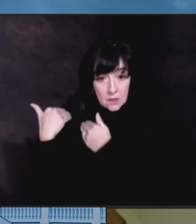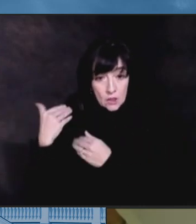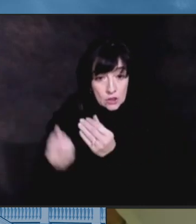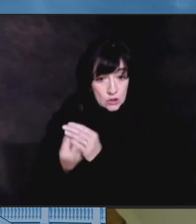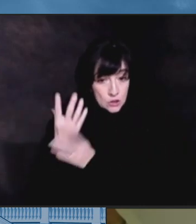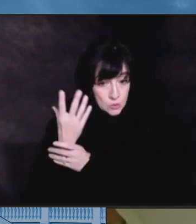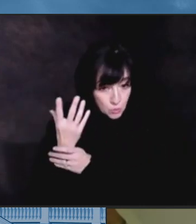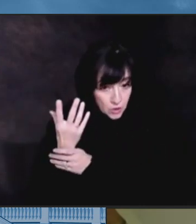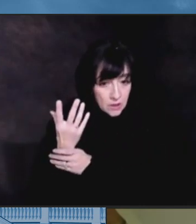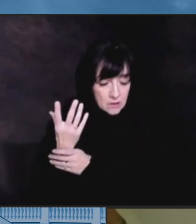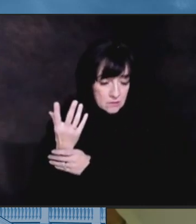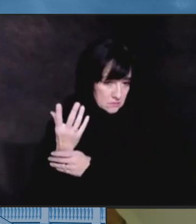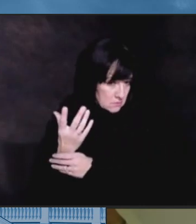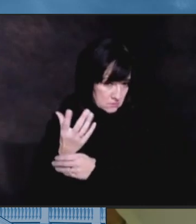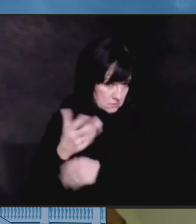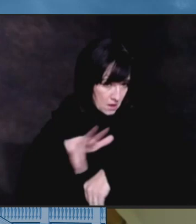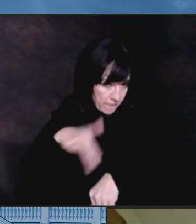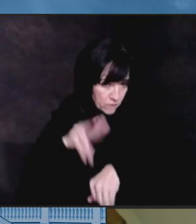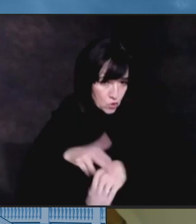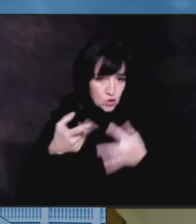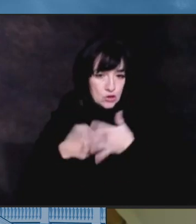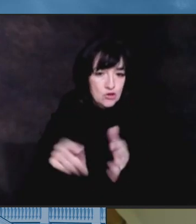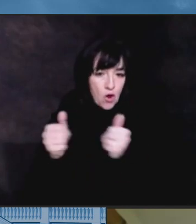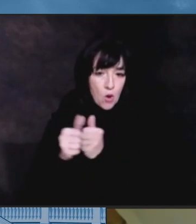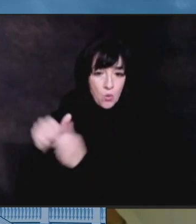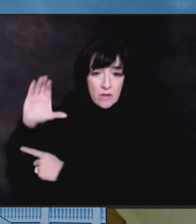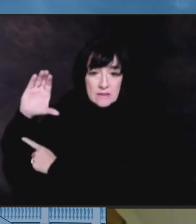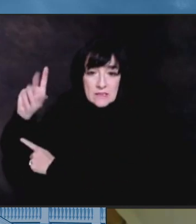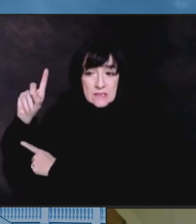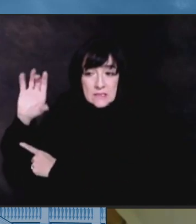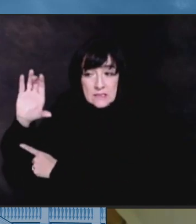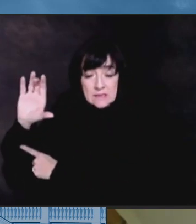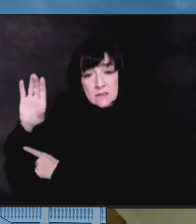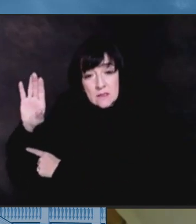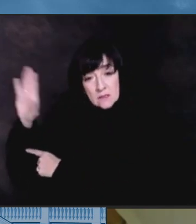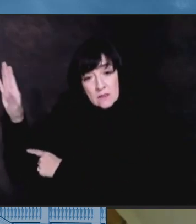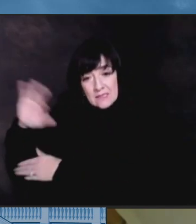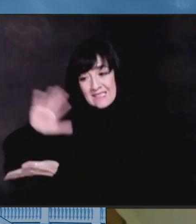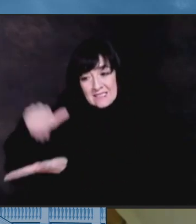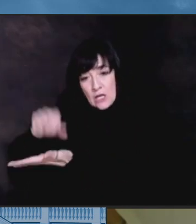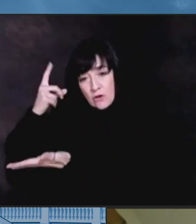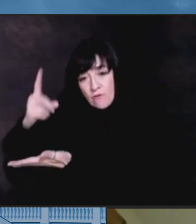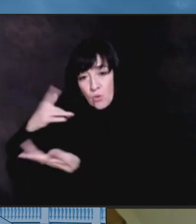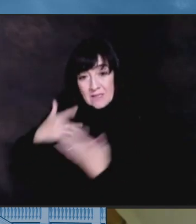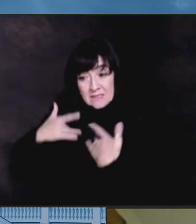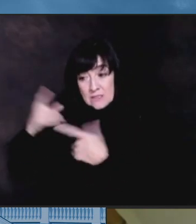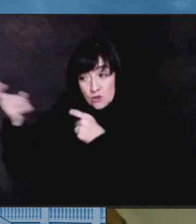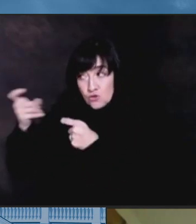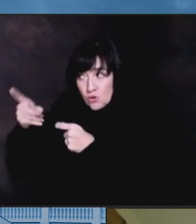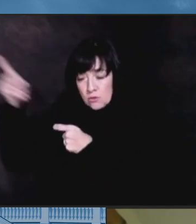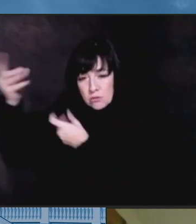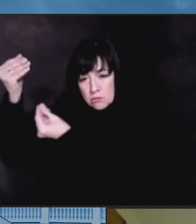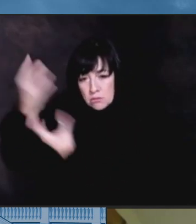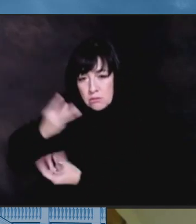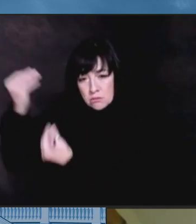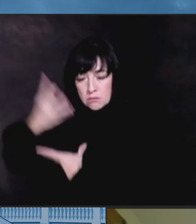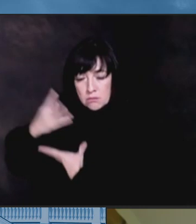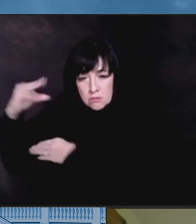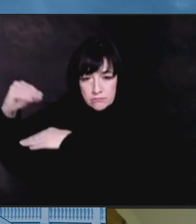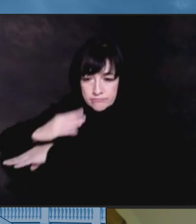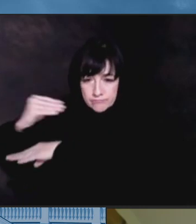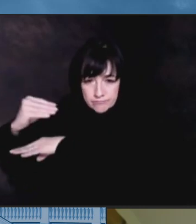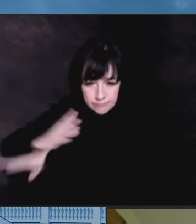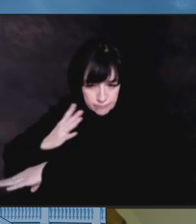starts with CDC guidance and recommendations, which was 14 days, intervals of 14 days